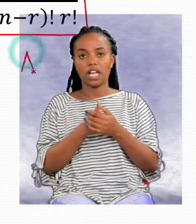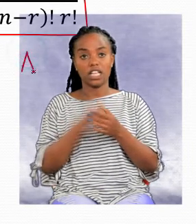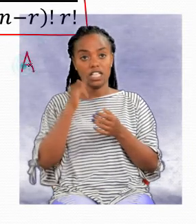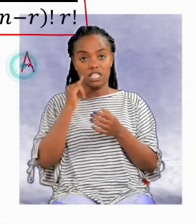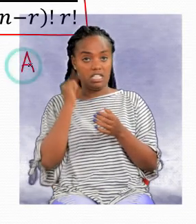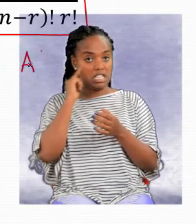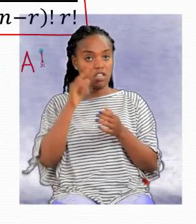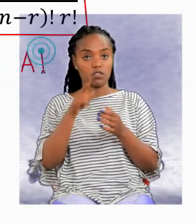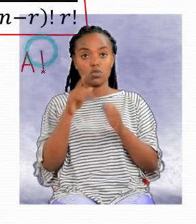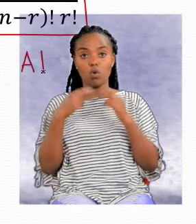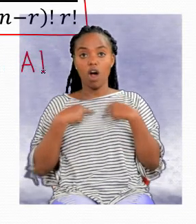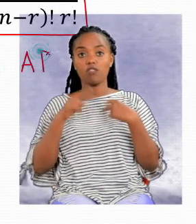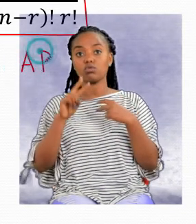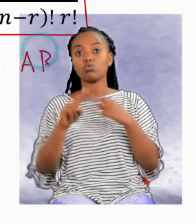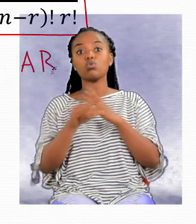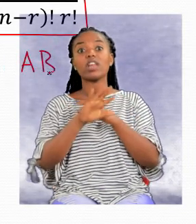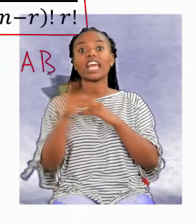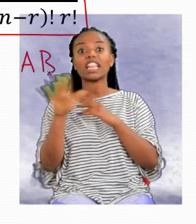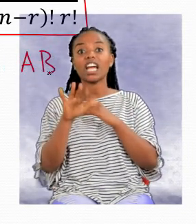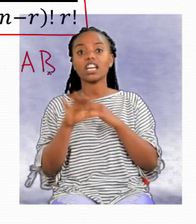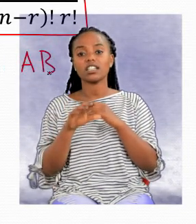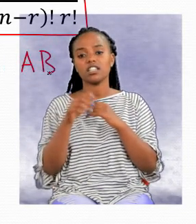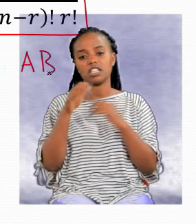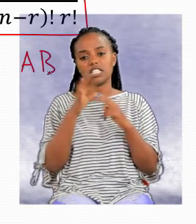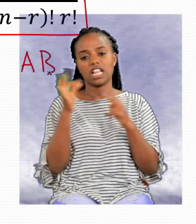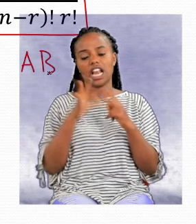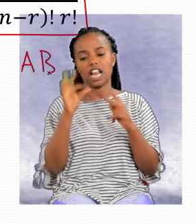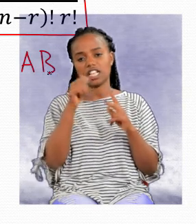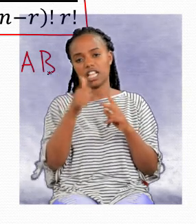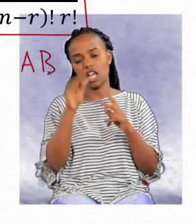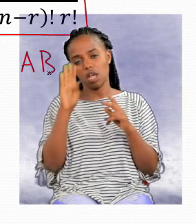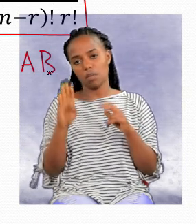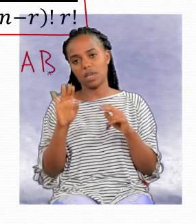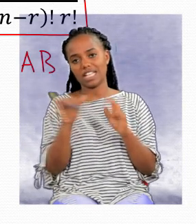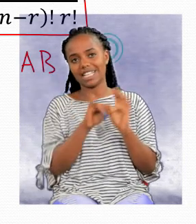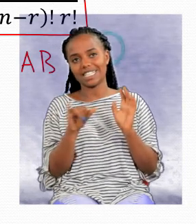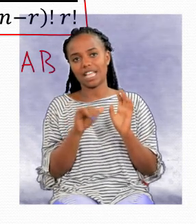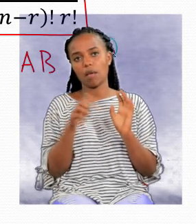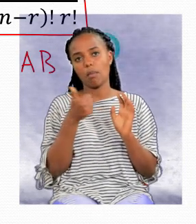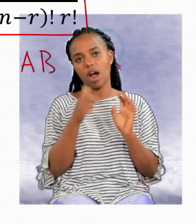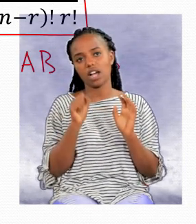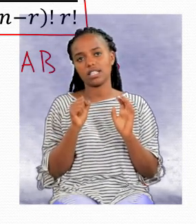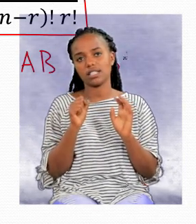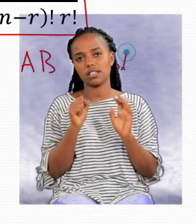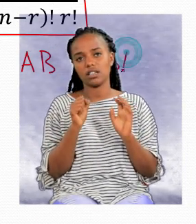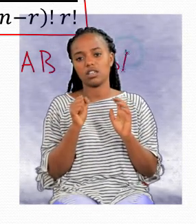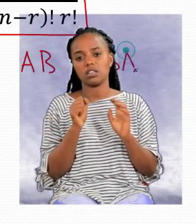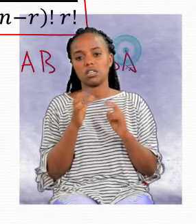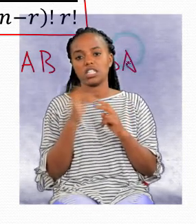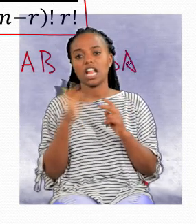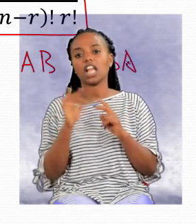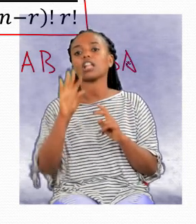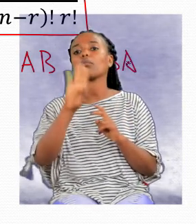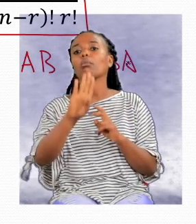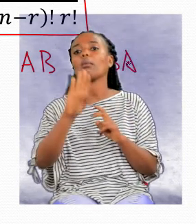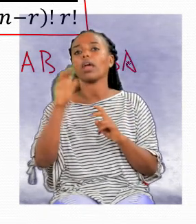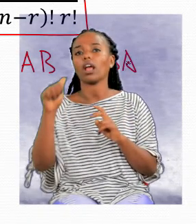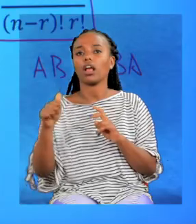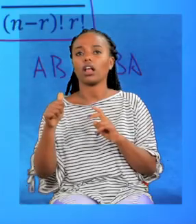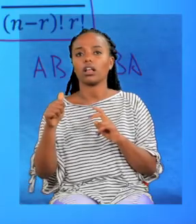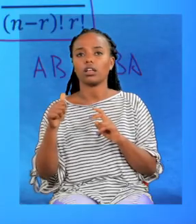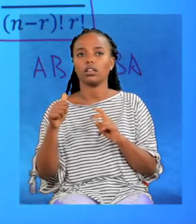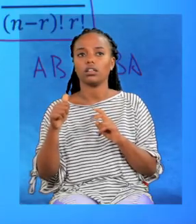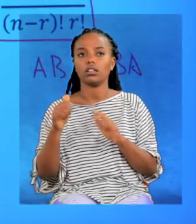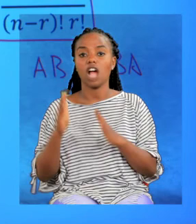letters, selecting letter AB is the same as selecting BA. It's